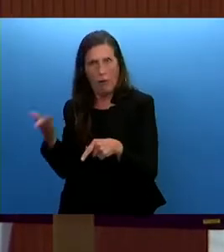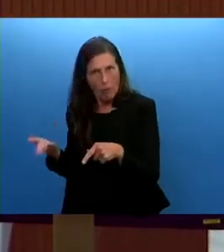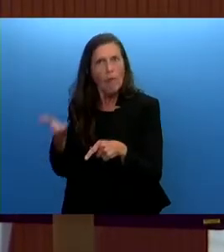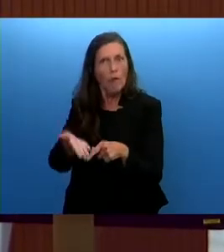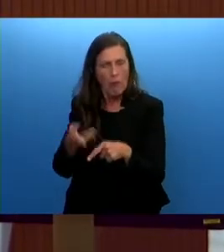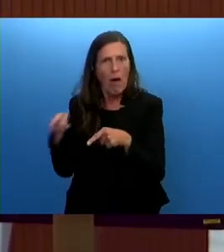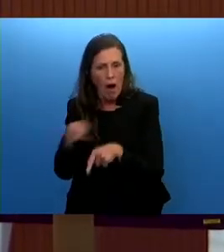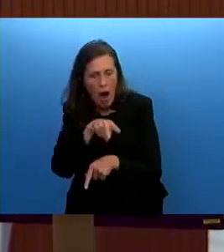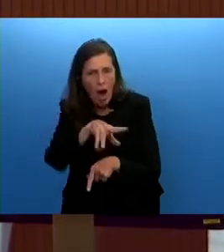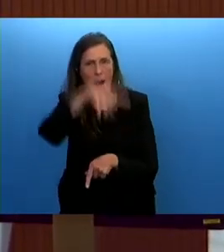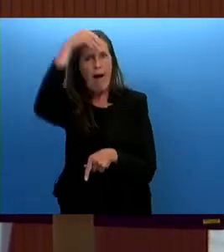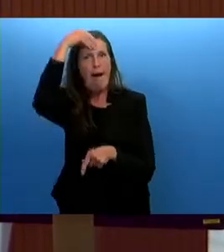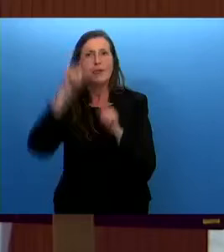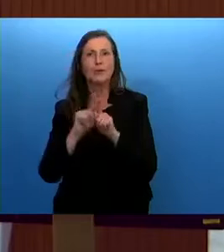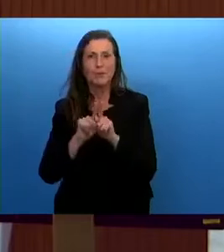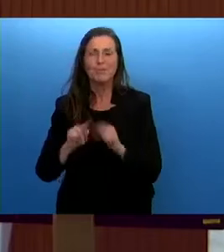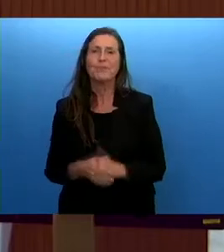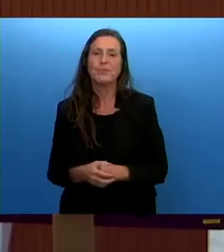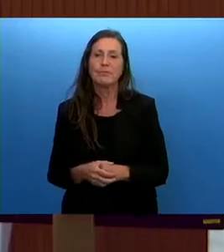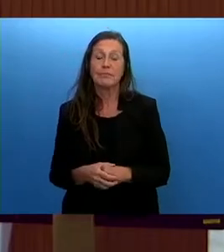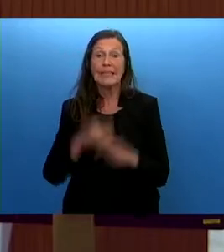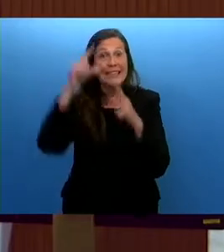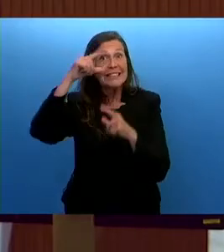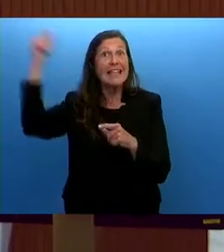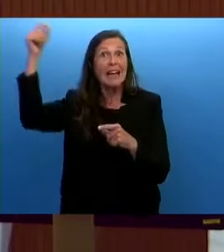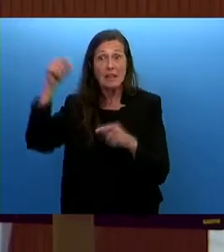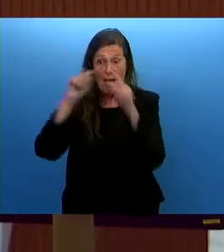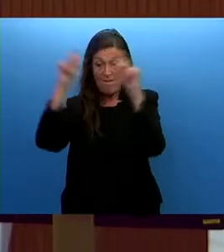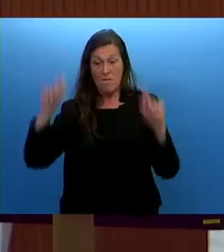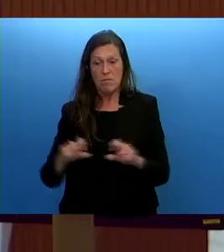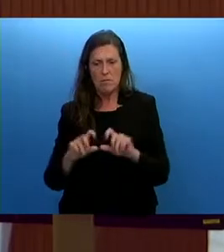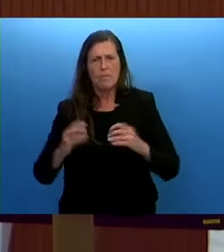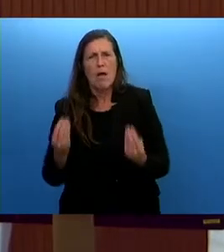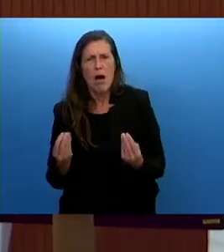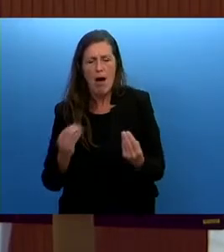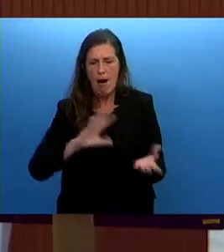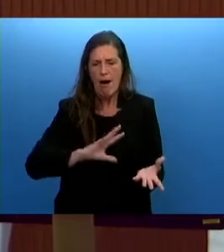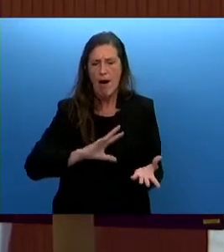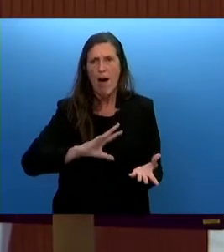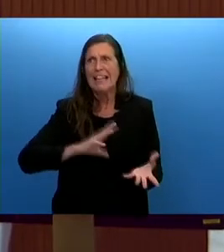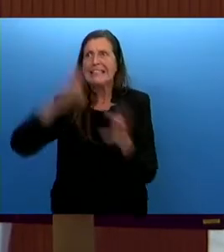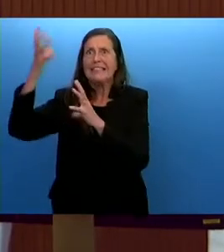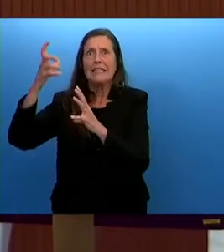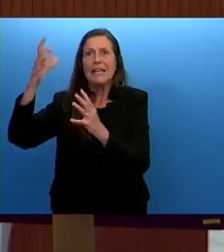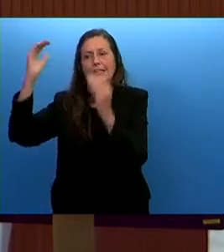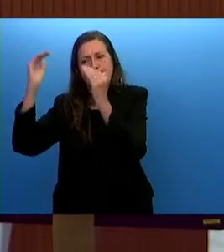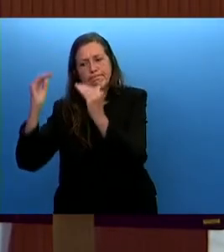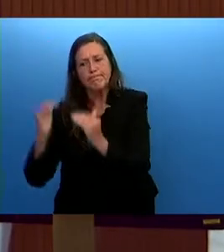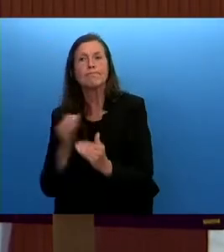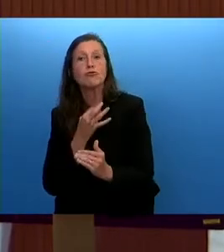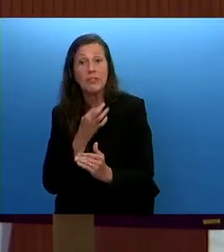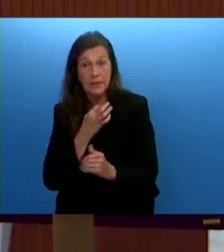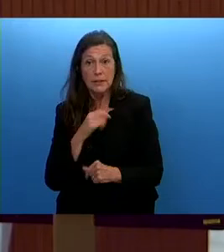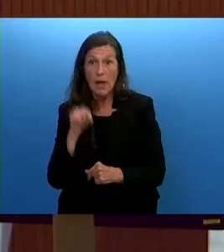up to the midterm review of the Sendai Framework for Disaster Risk Reduction, the global platform was also